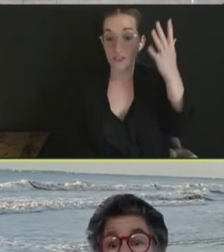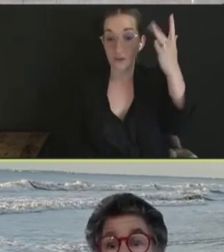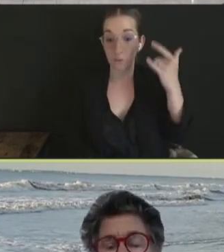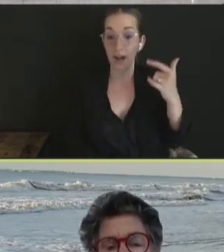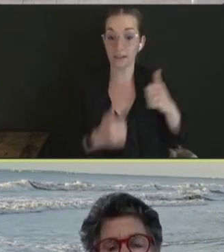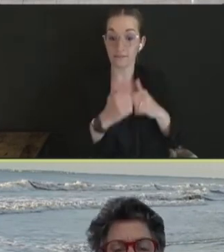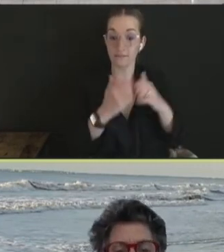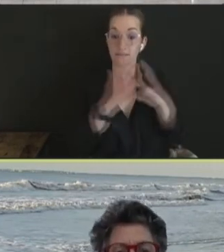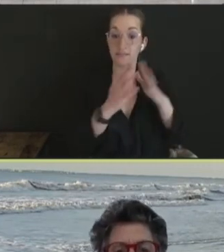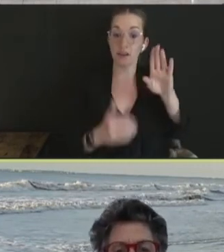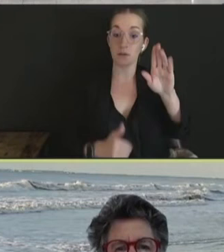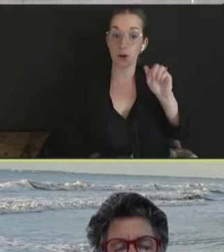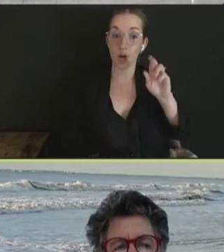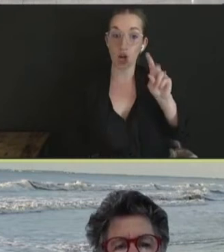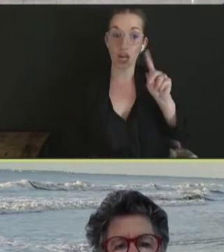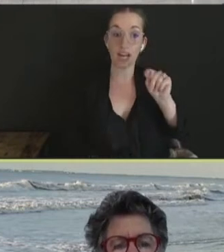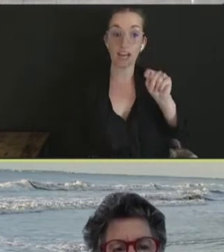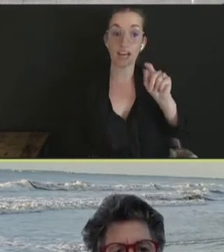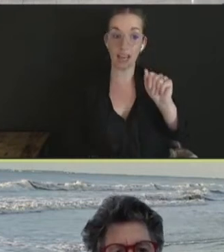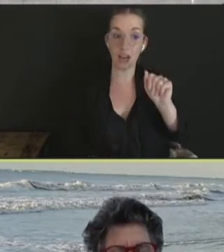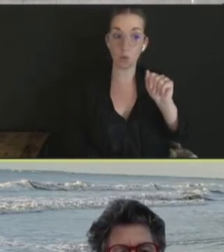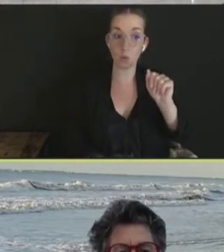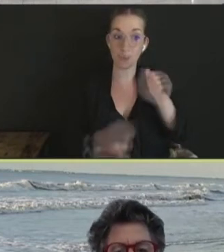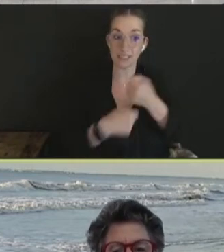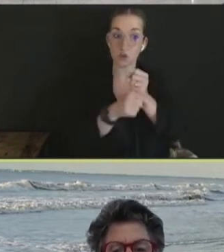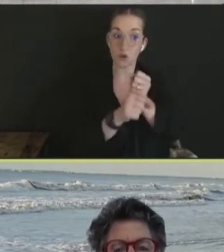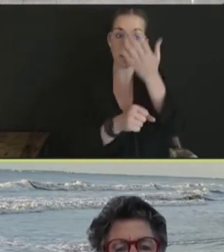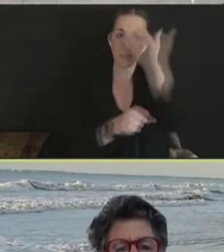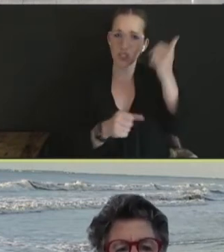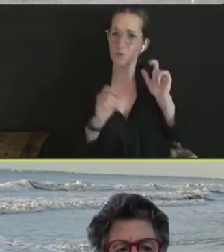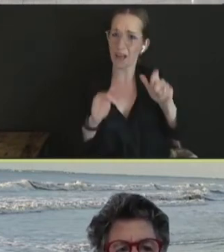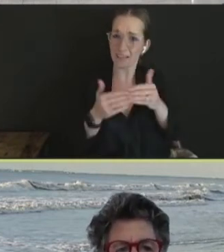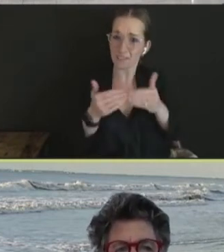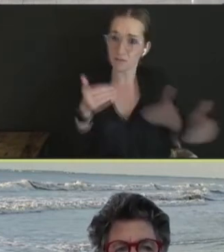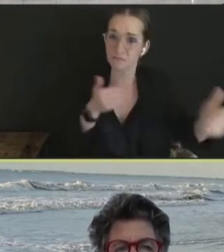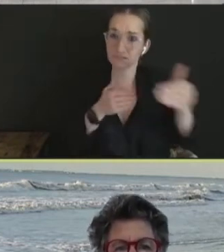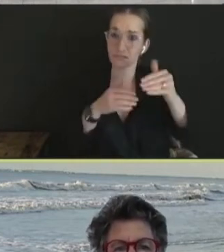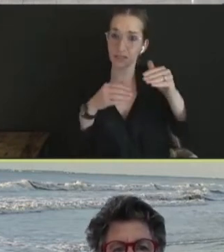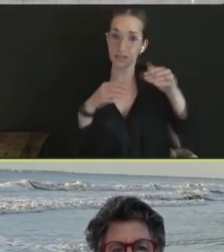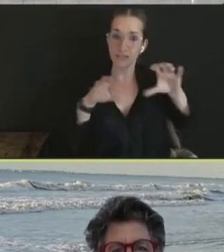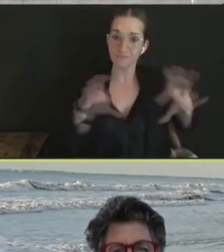you got to do stuff in advance for which there's no market. Next slide.